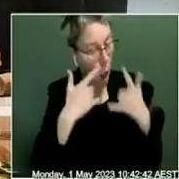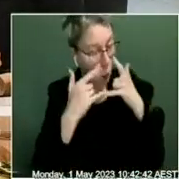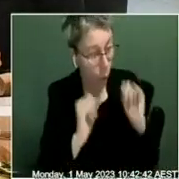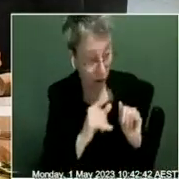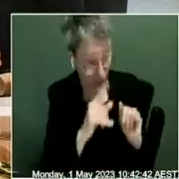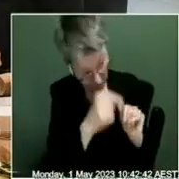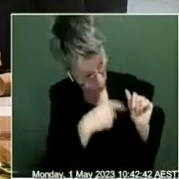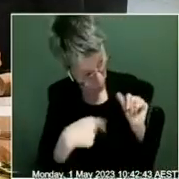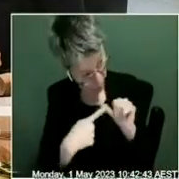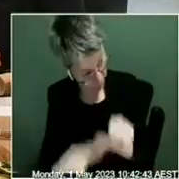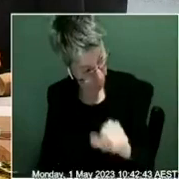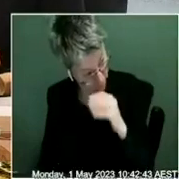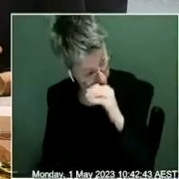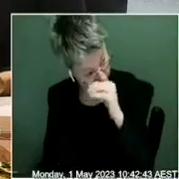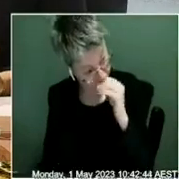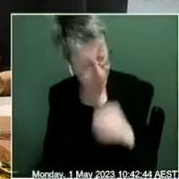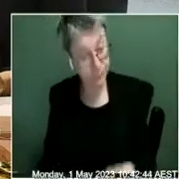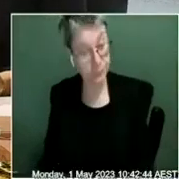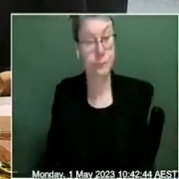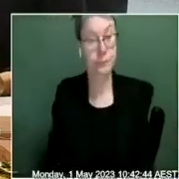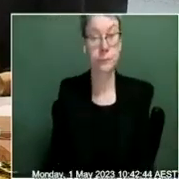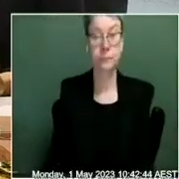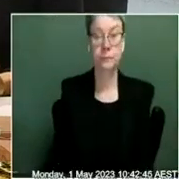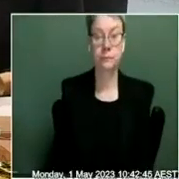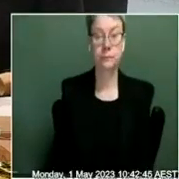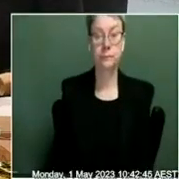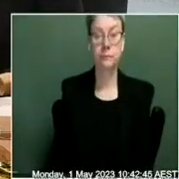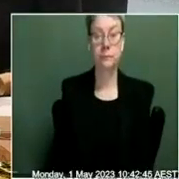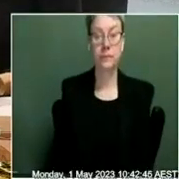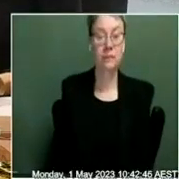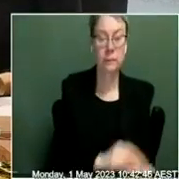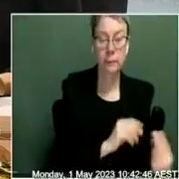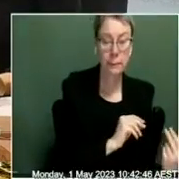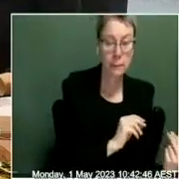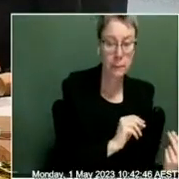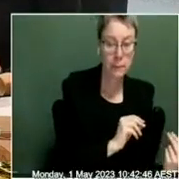That is a question on notice. Isn't that something they would just know?